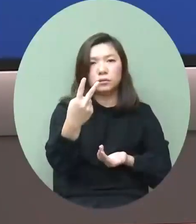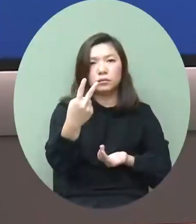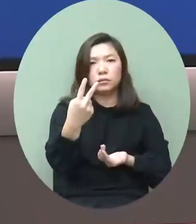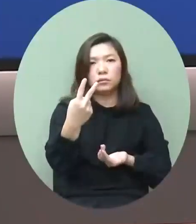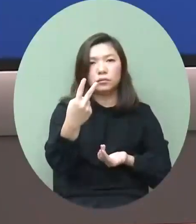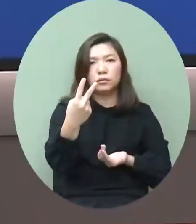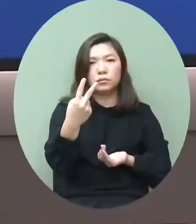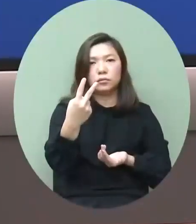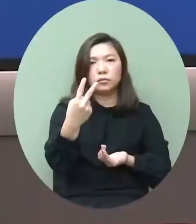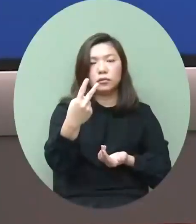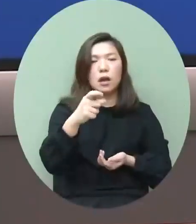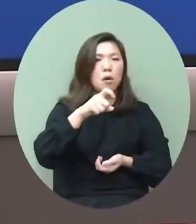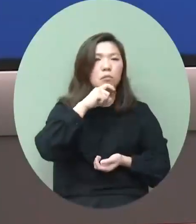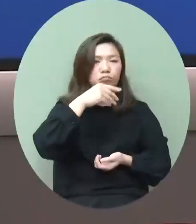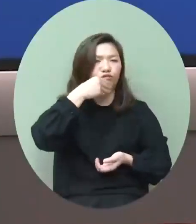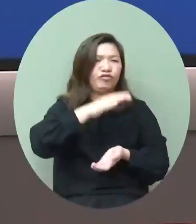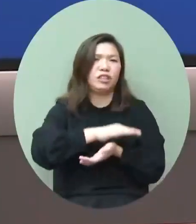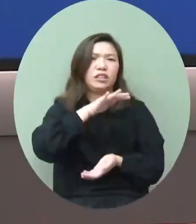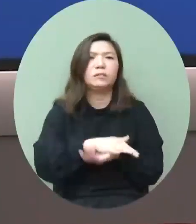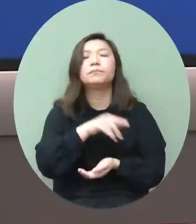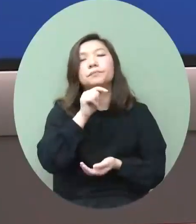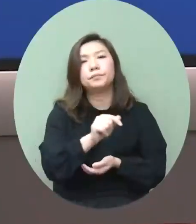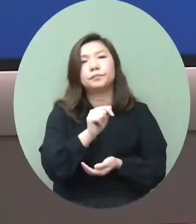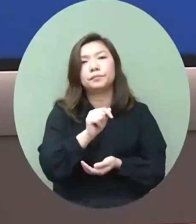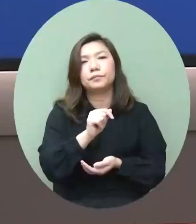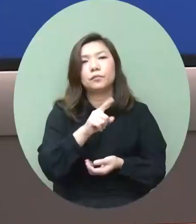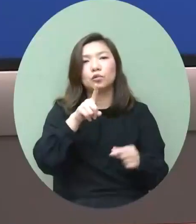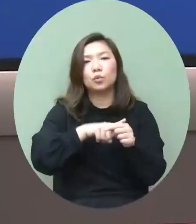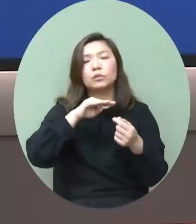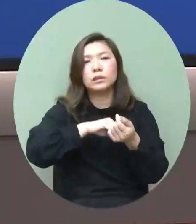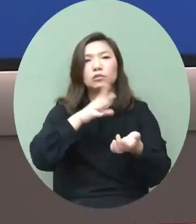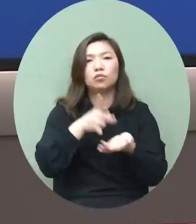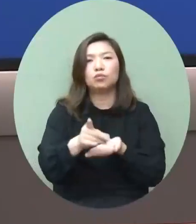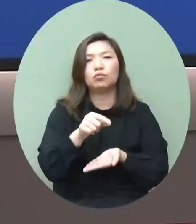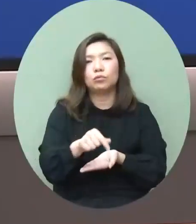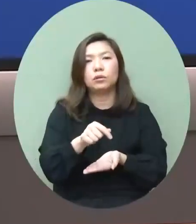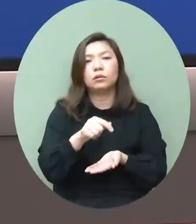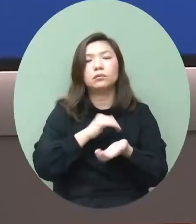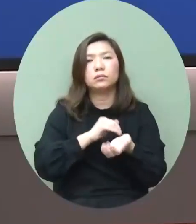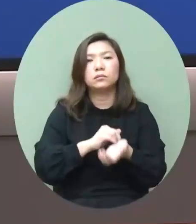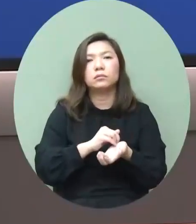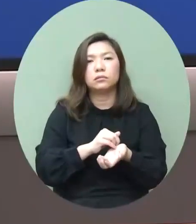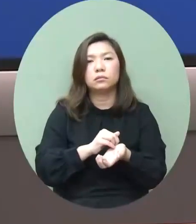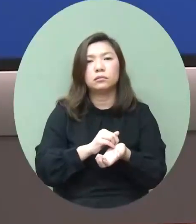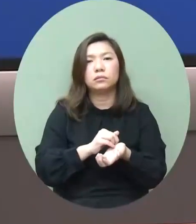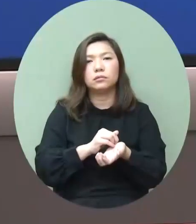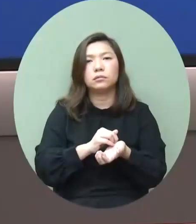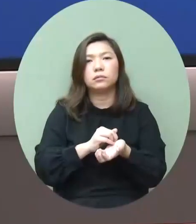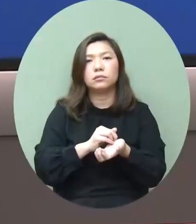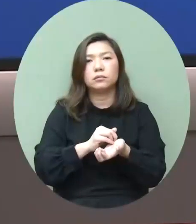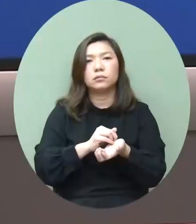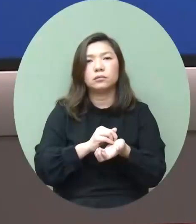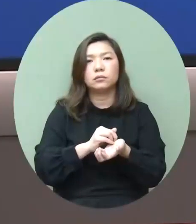practitioners curing and looking after patients especially elderly patients at the community treatment centre